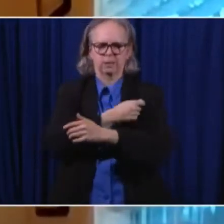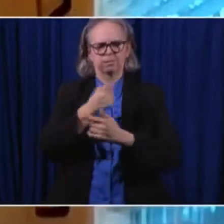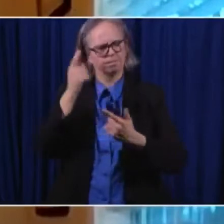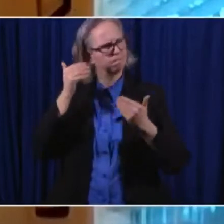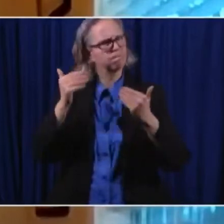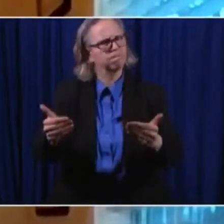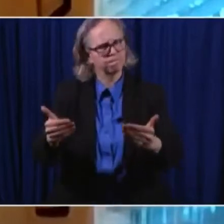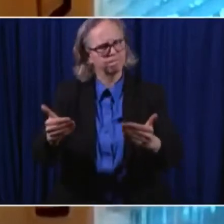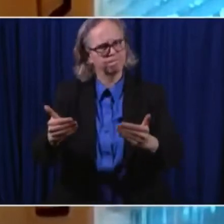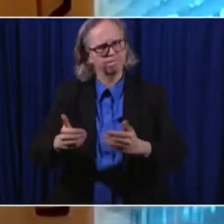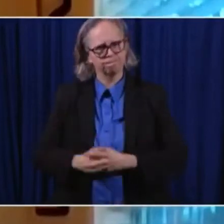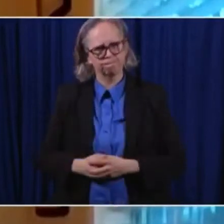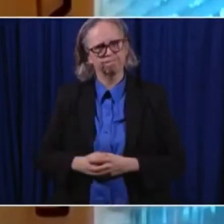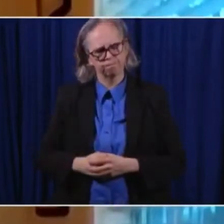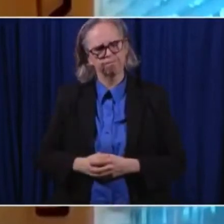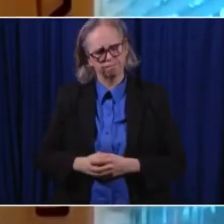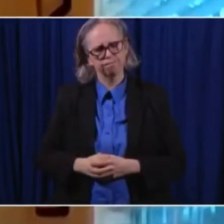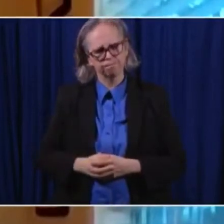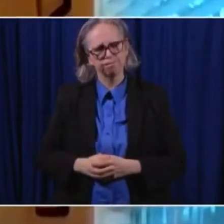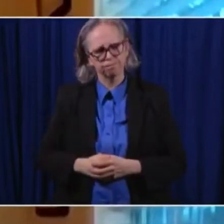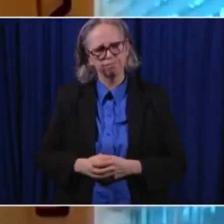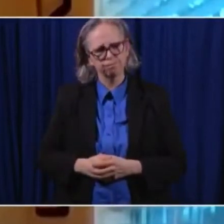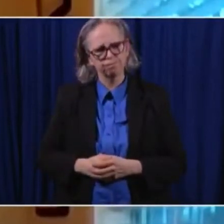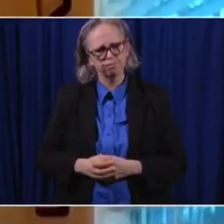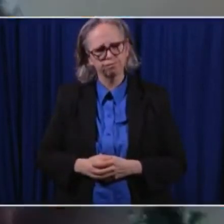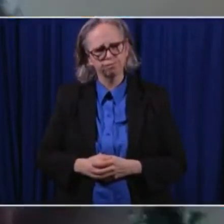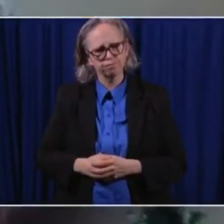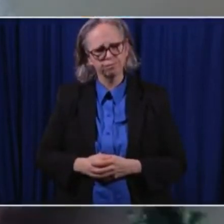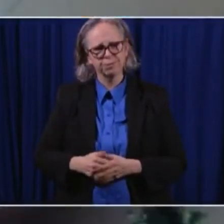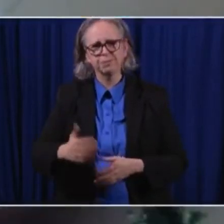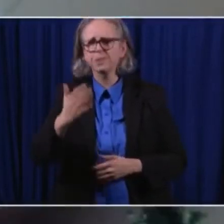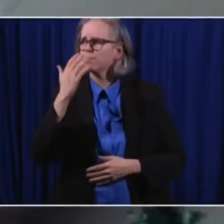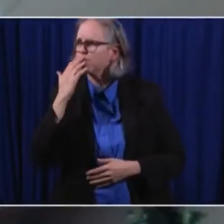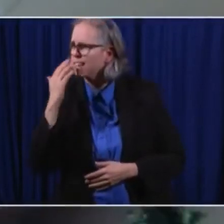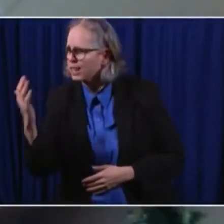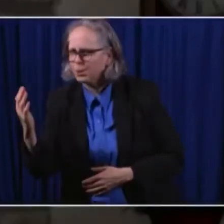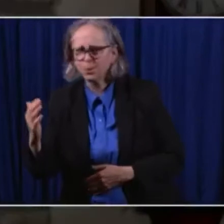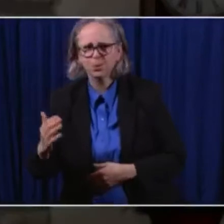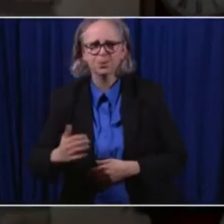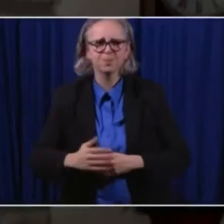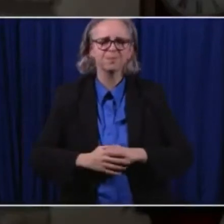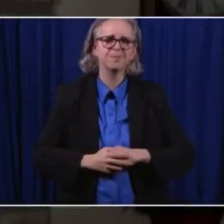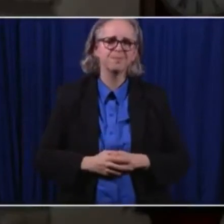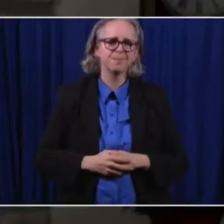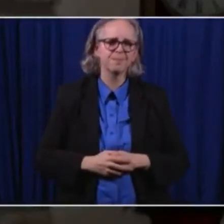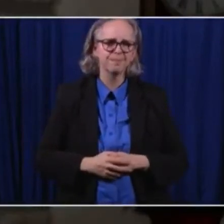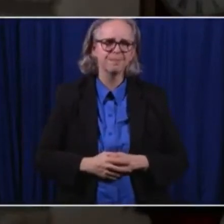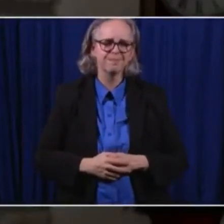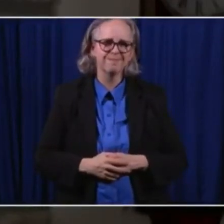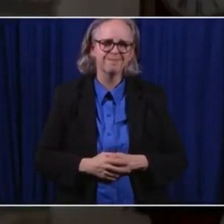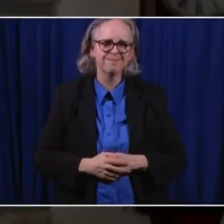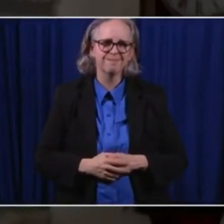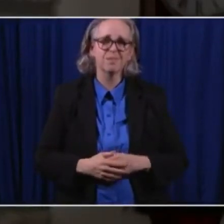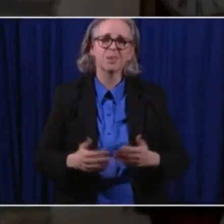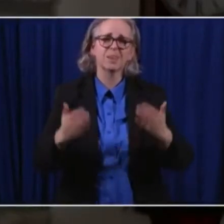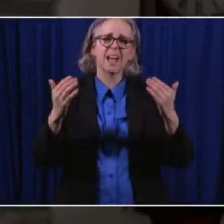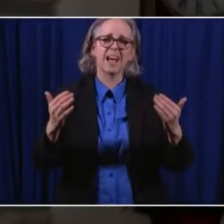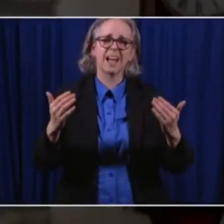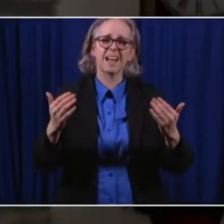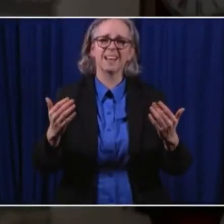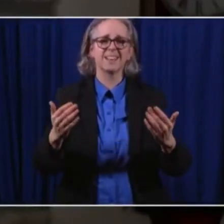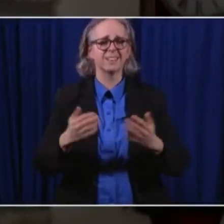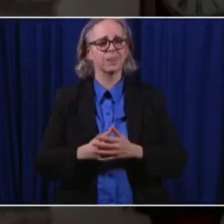of prior infection. Okay, thank you. Thank you very much. Let me close today with a message